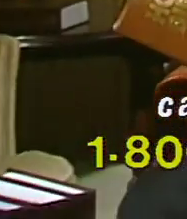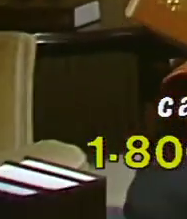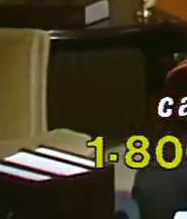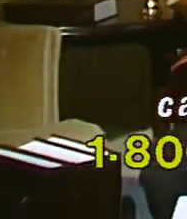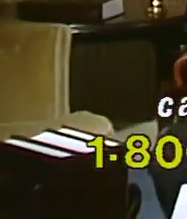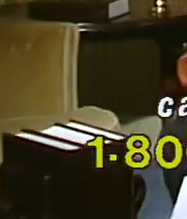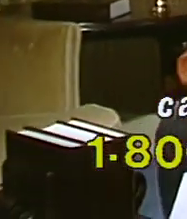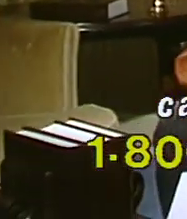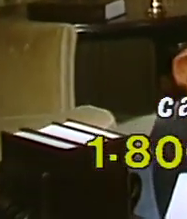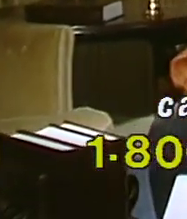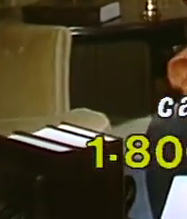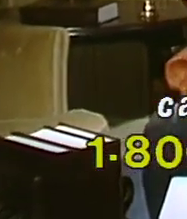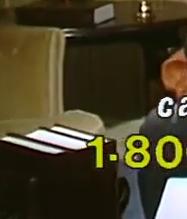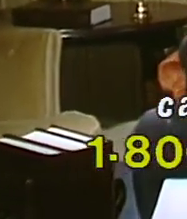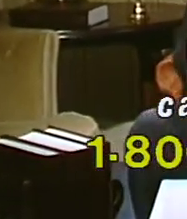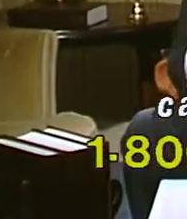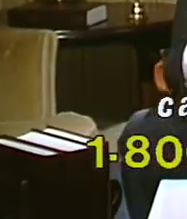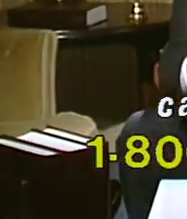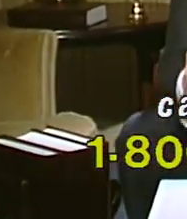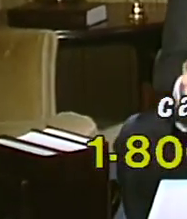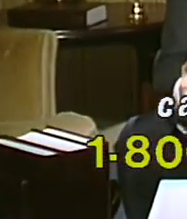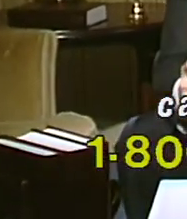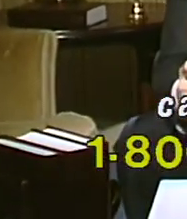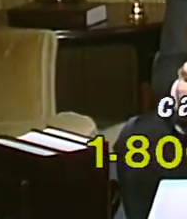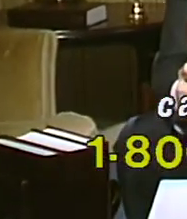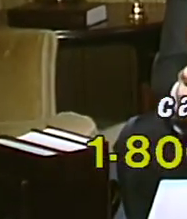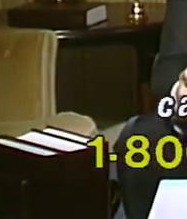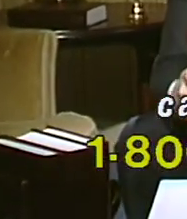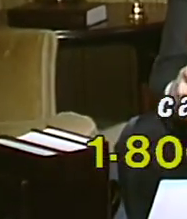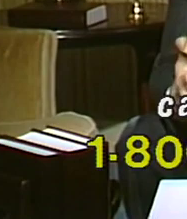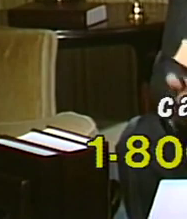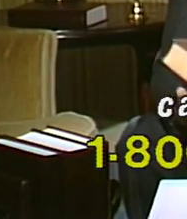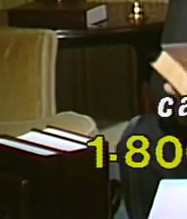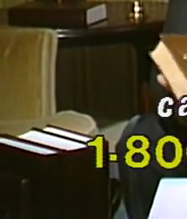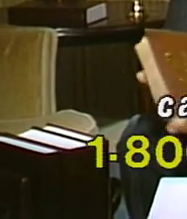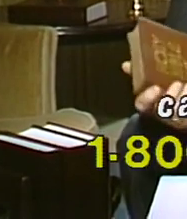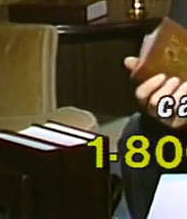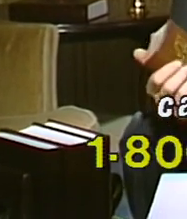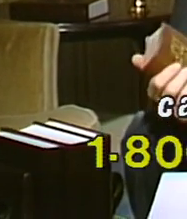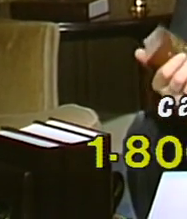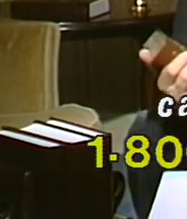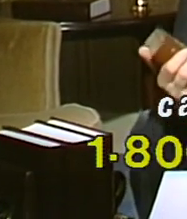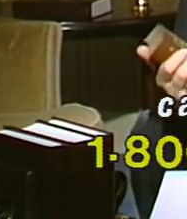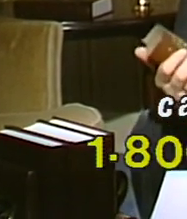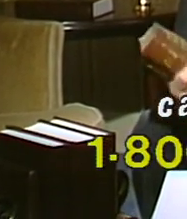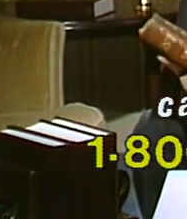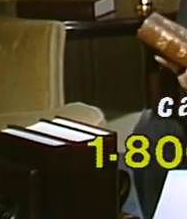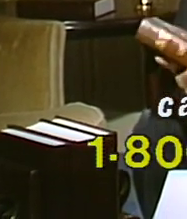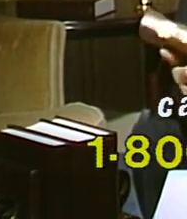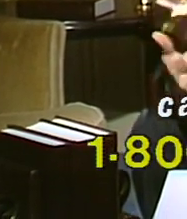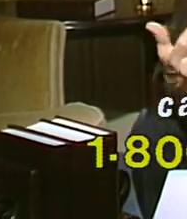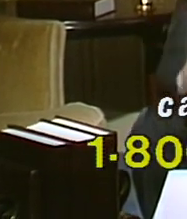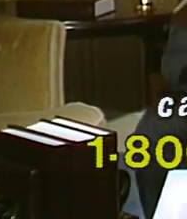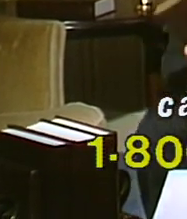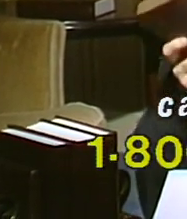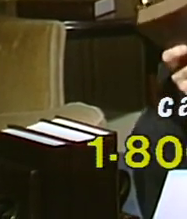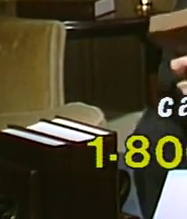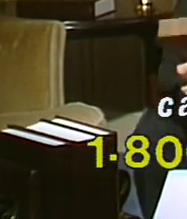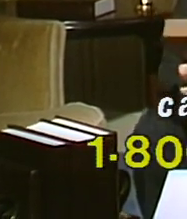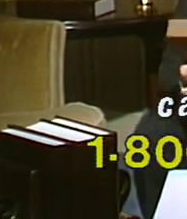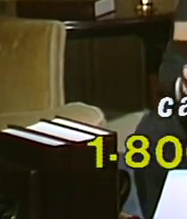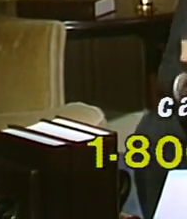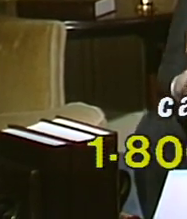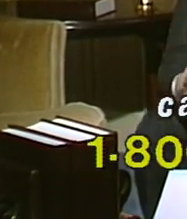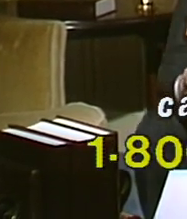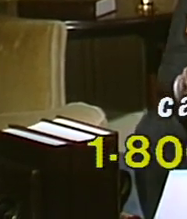study Bibles I know. It's small enough to take to church with you, and it's large enough to study at home. And I'll give you the